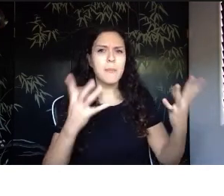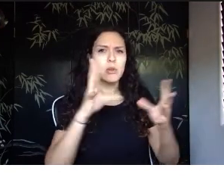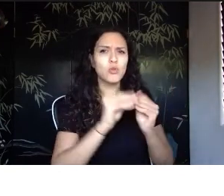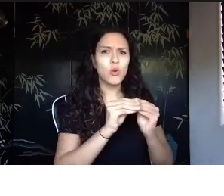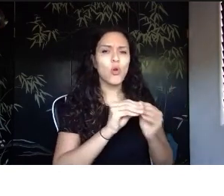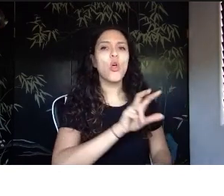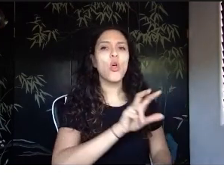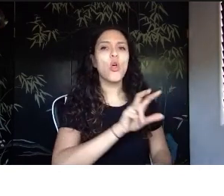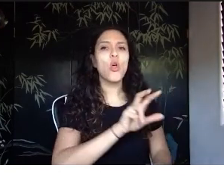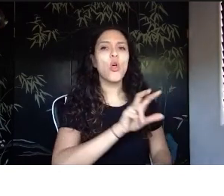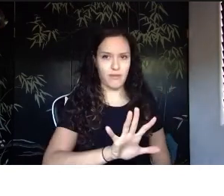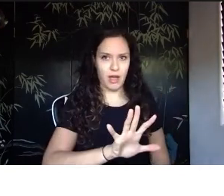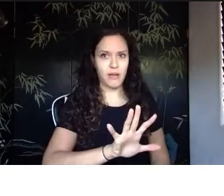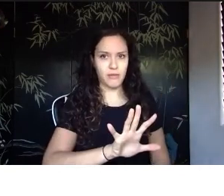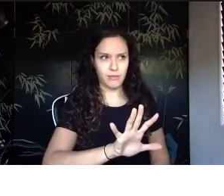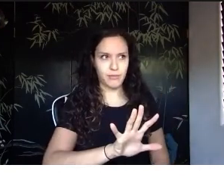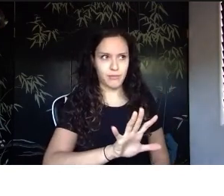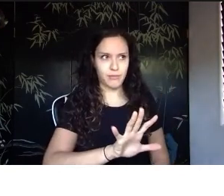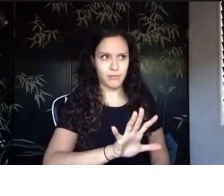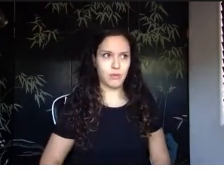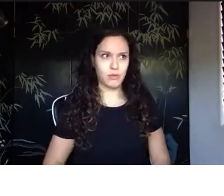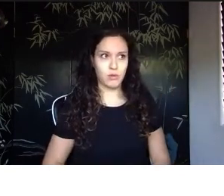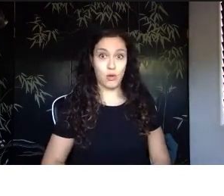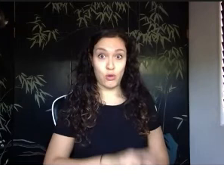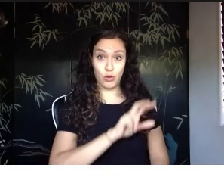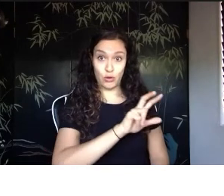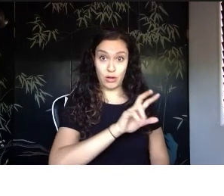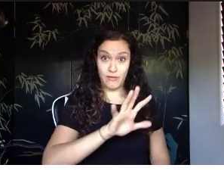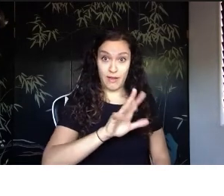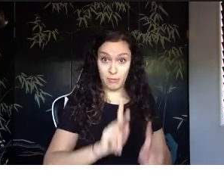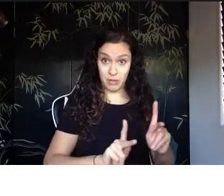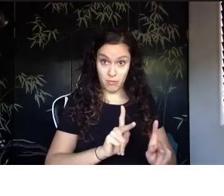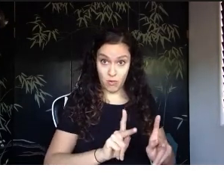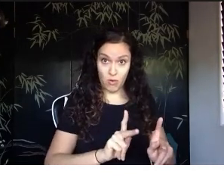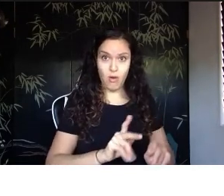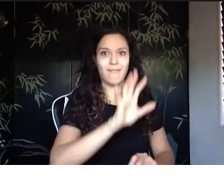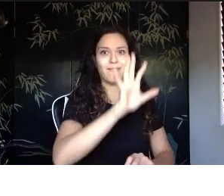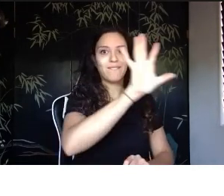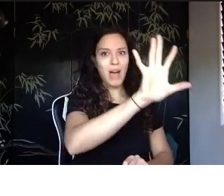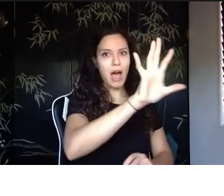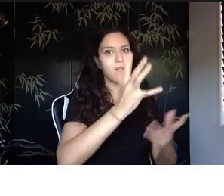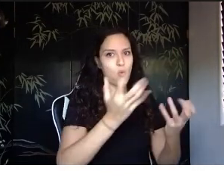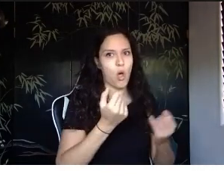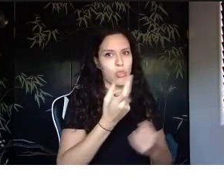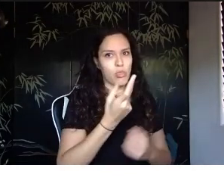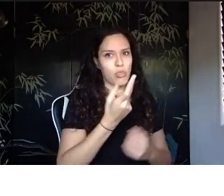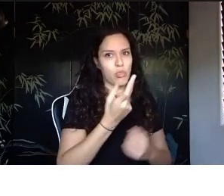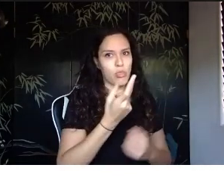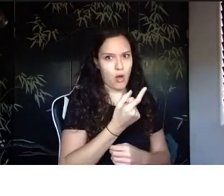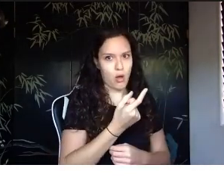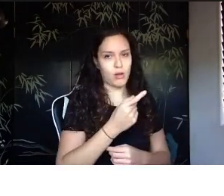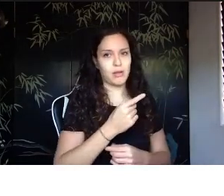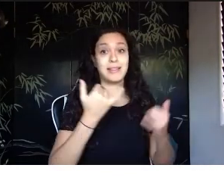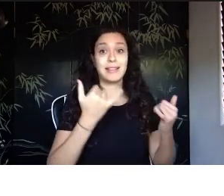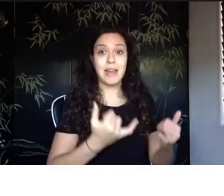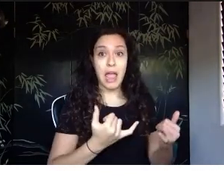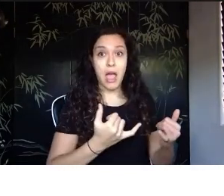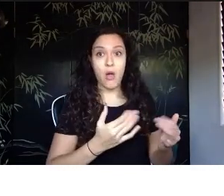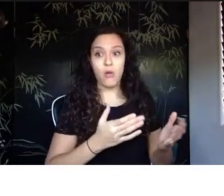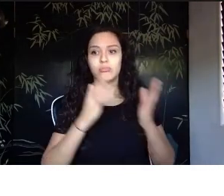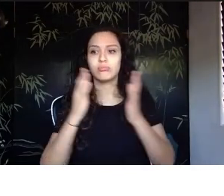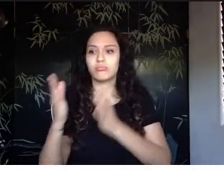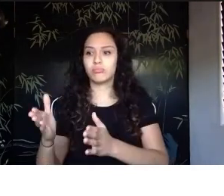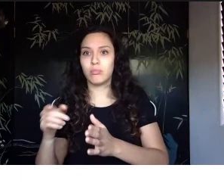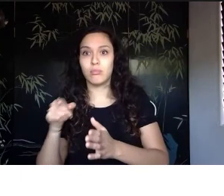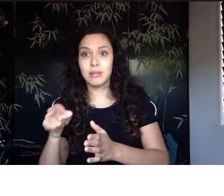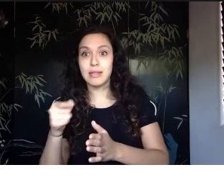5 people out of how many people? 35. Okay, 5 people out of 35 want a dog is the same